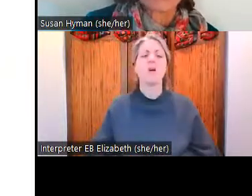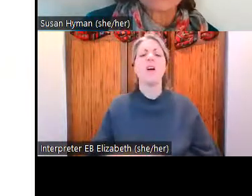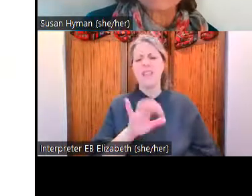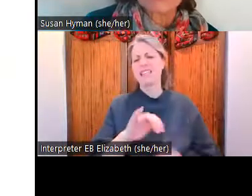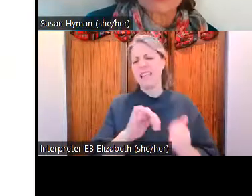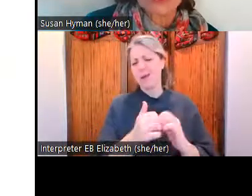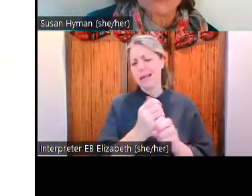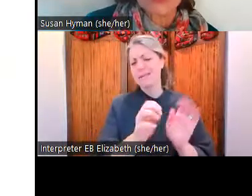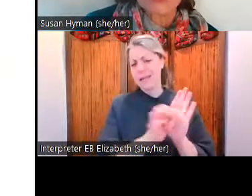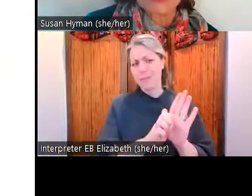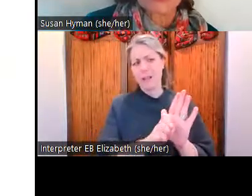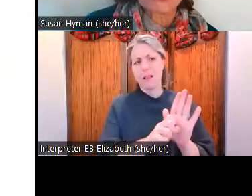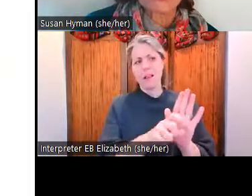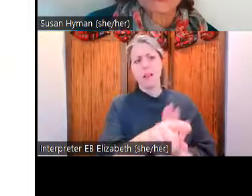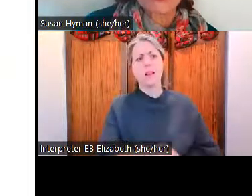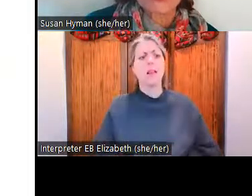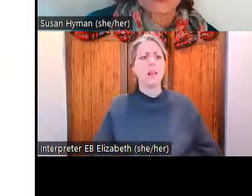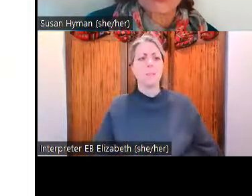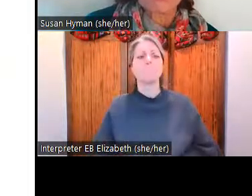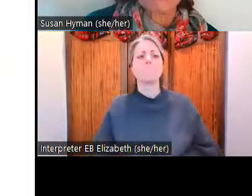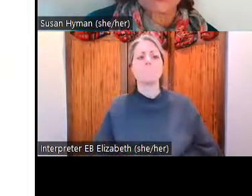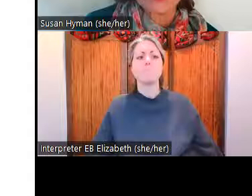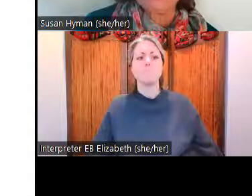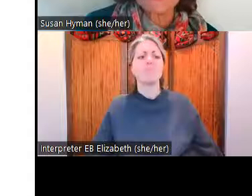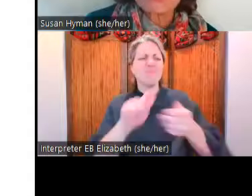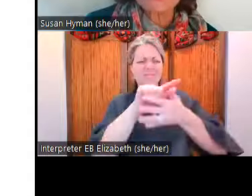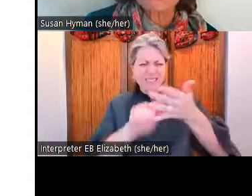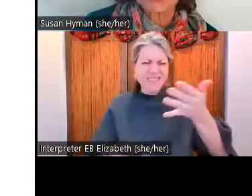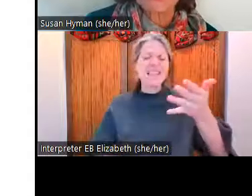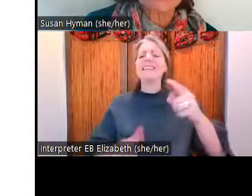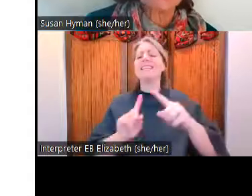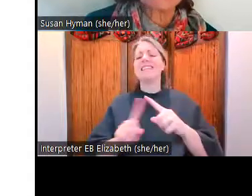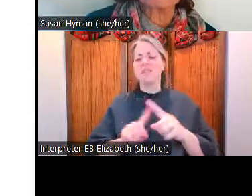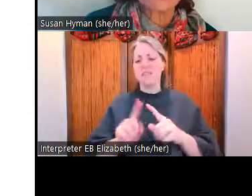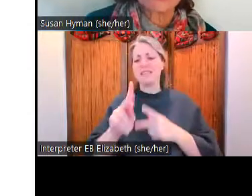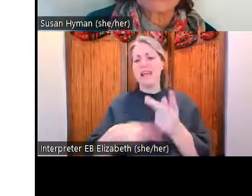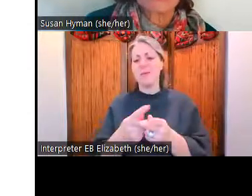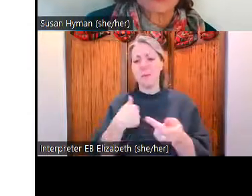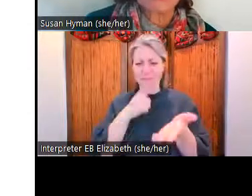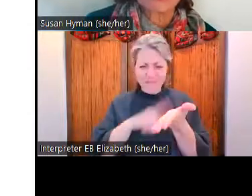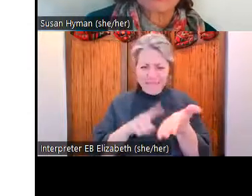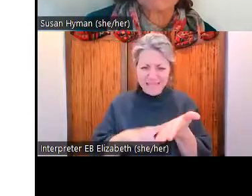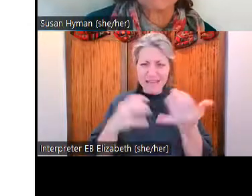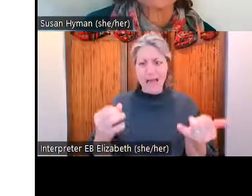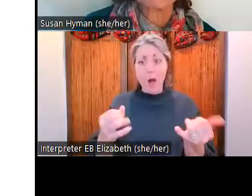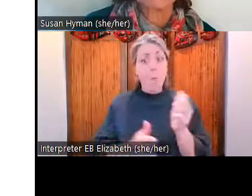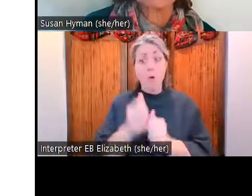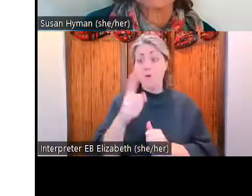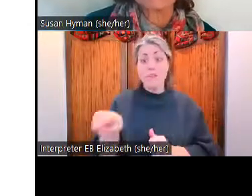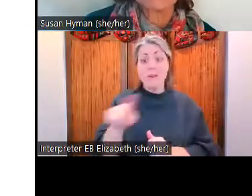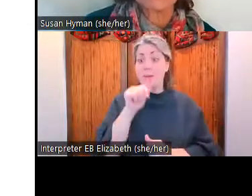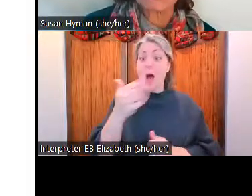There are lots of other biomarkers that are under investigation. Again, most of them are not anywhere ready for prime time. Things